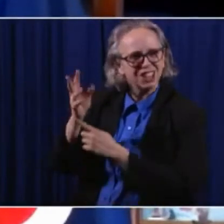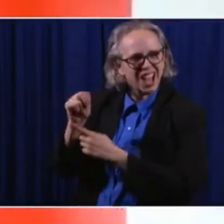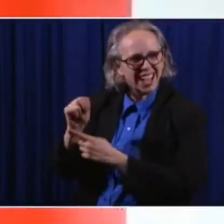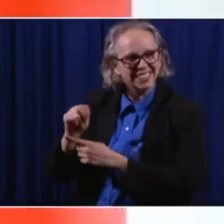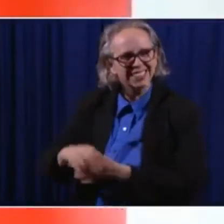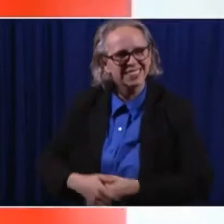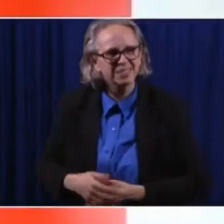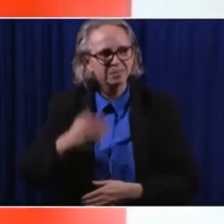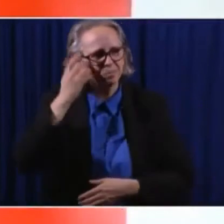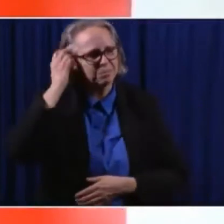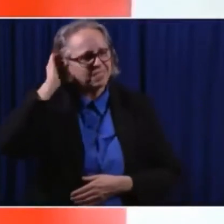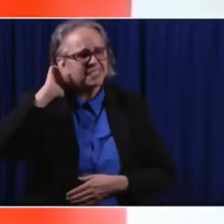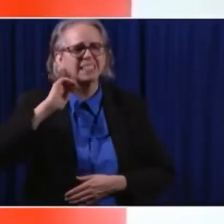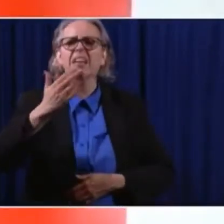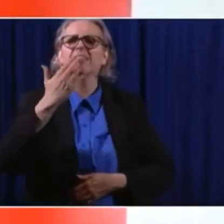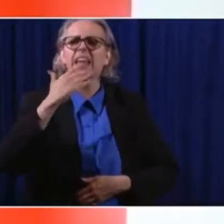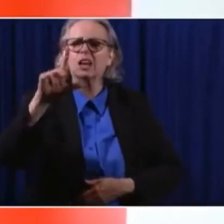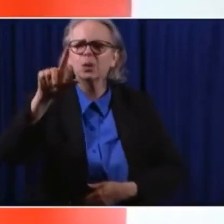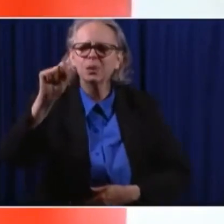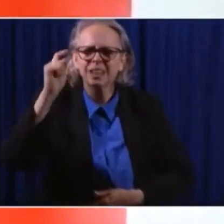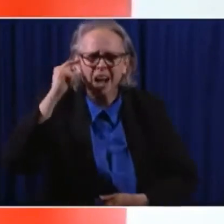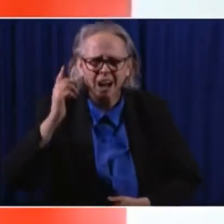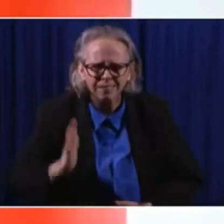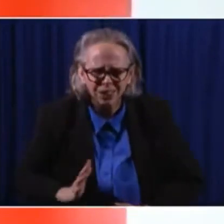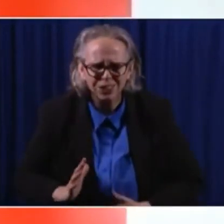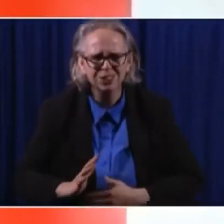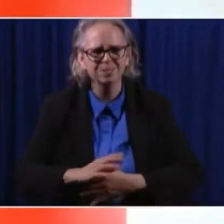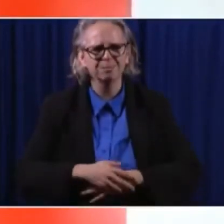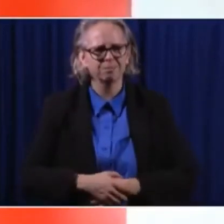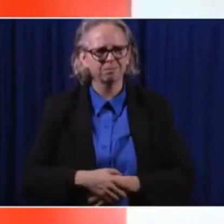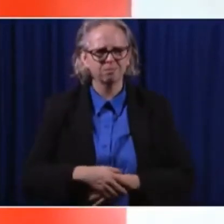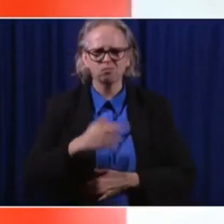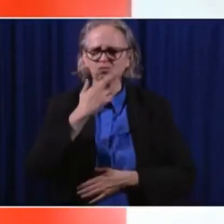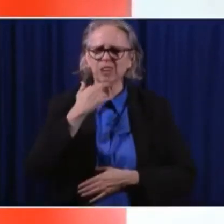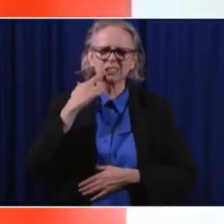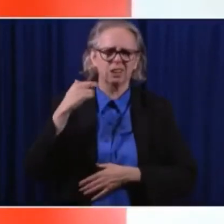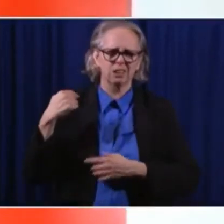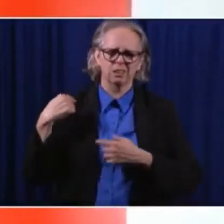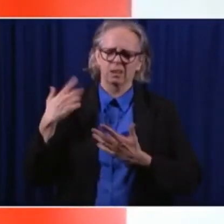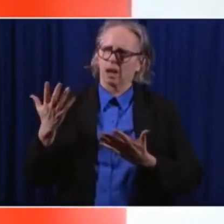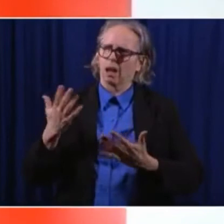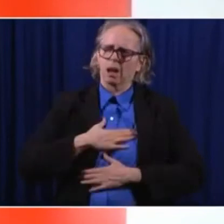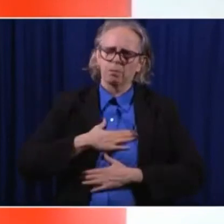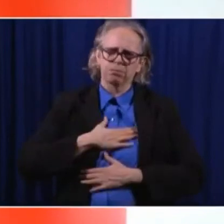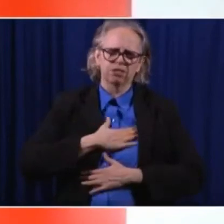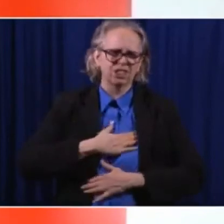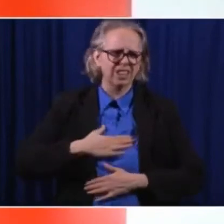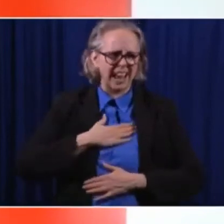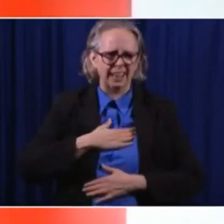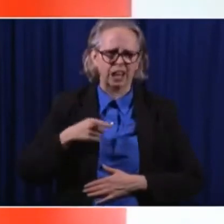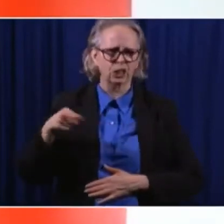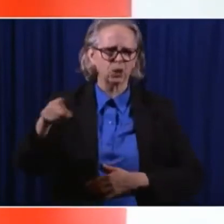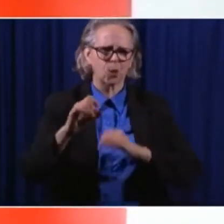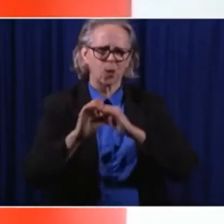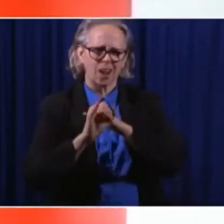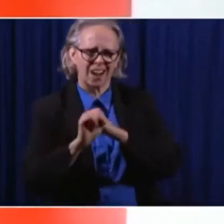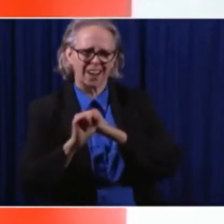Thanks, Lieutenant Governor. Our restaurants appreciate the plug, for some pickup Thanksgiving dinners. That'll help